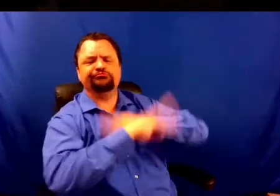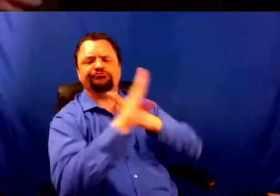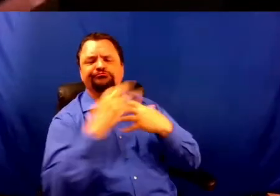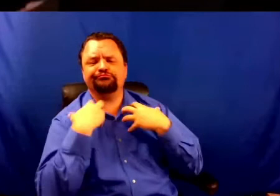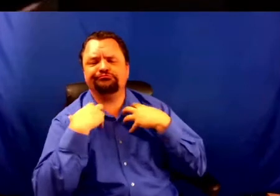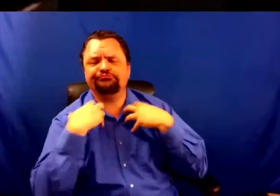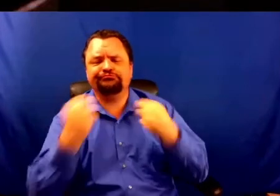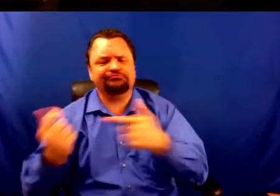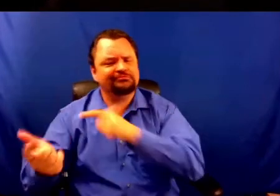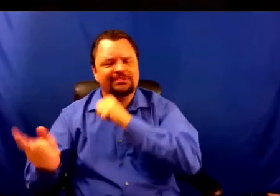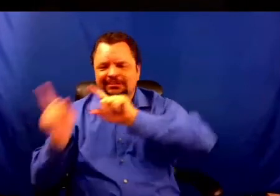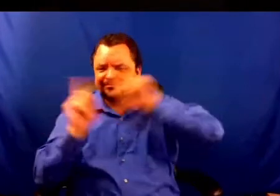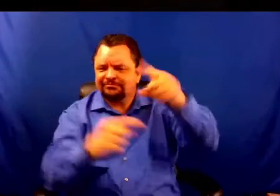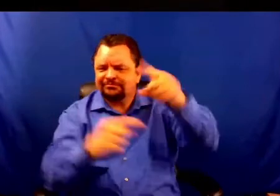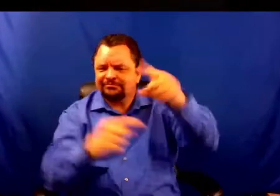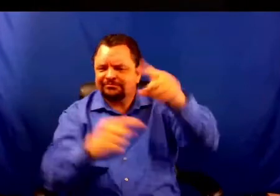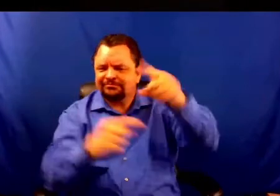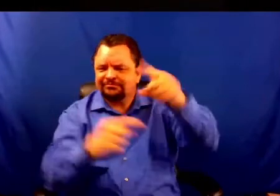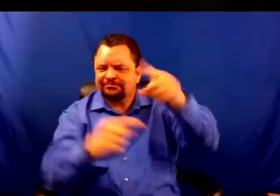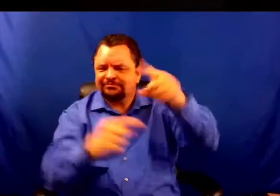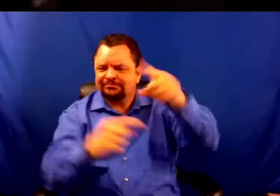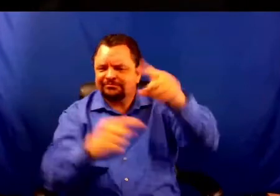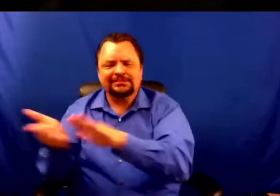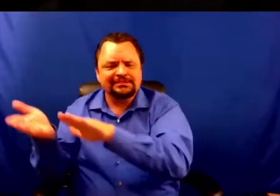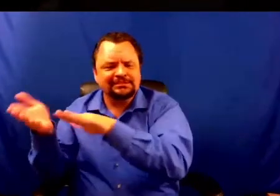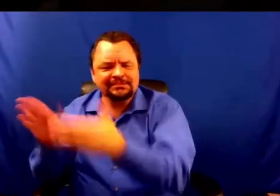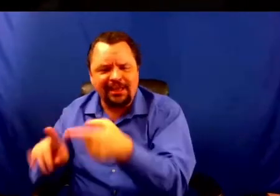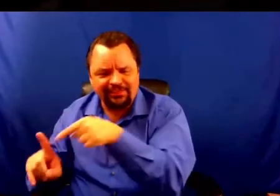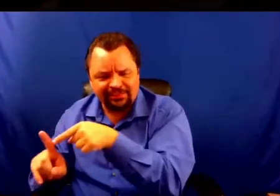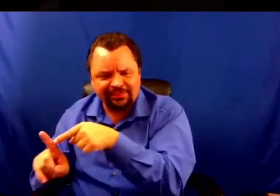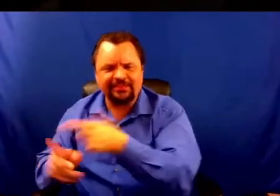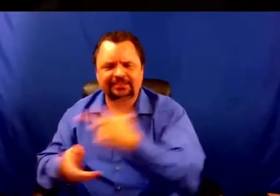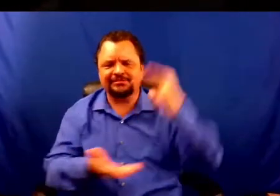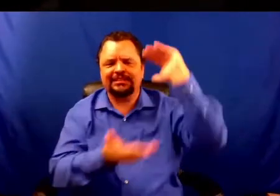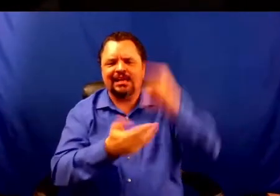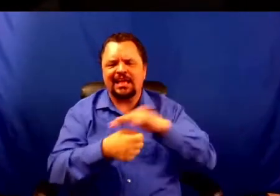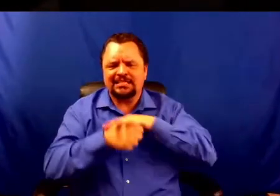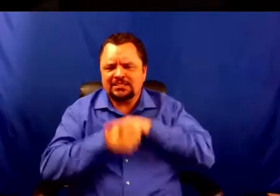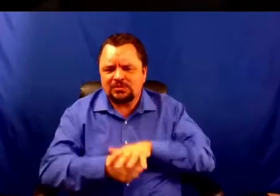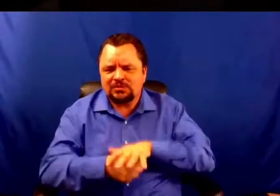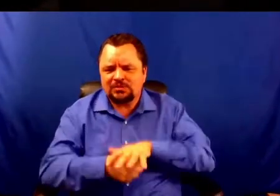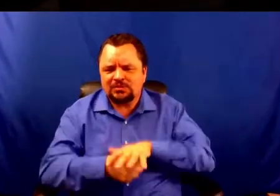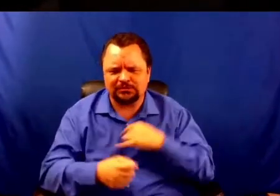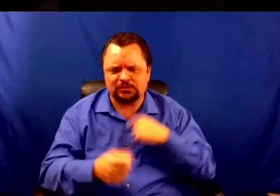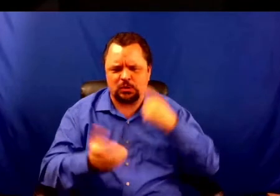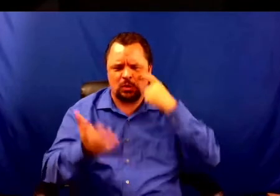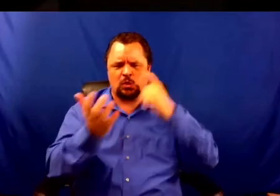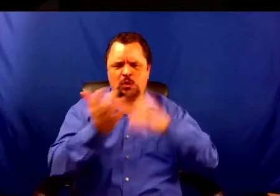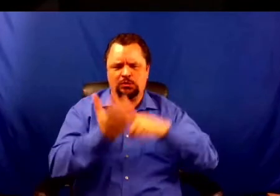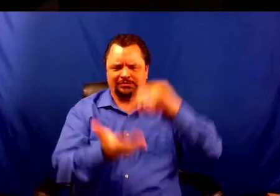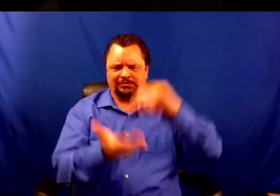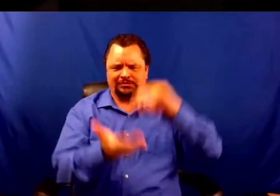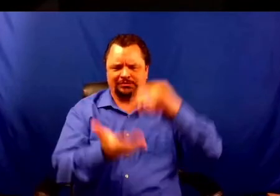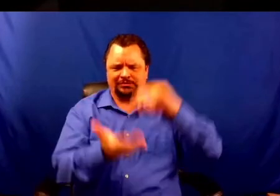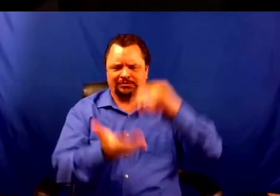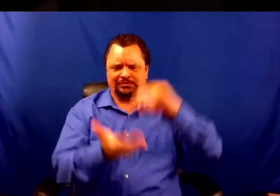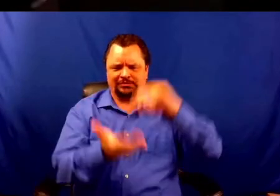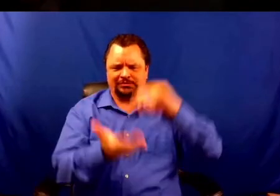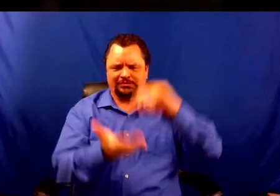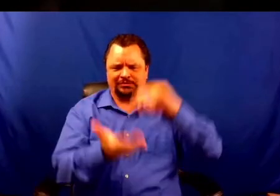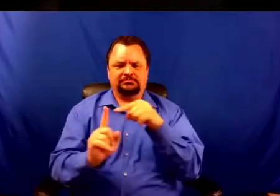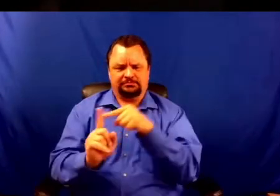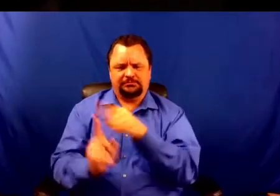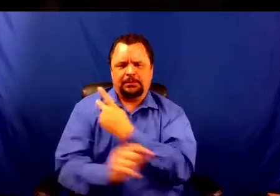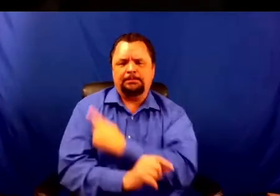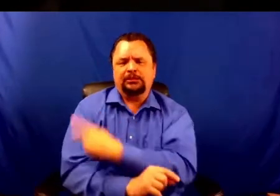illness, hospitalization, and death. We know this. Because of increasing pressure, we have seen a little decrease